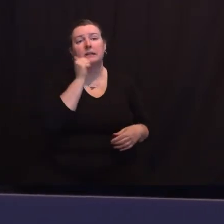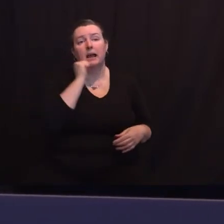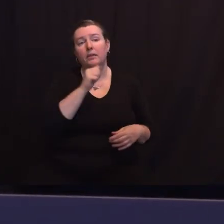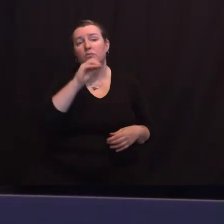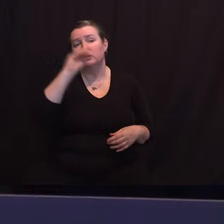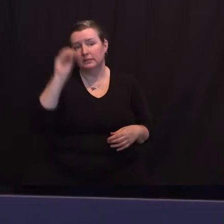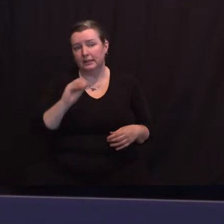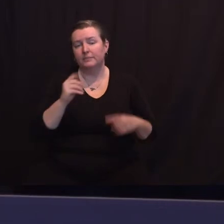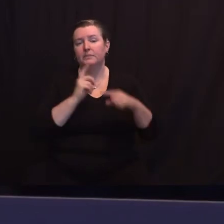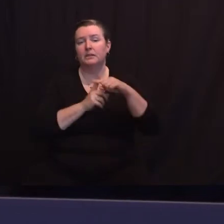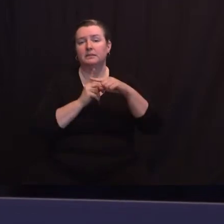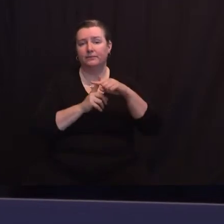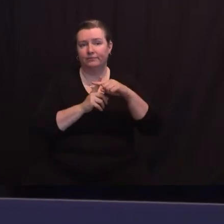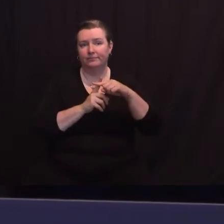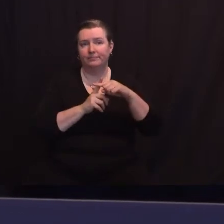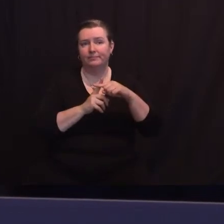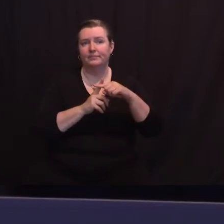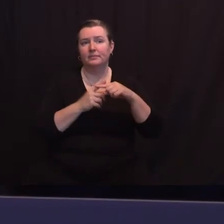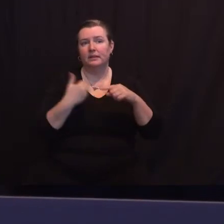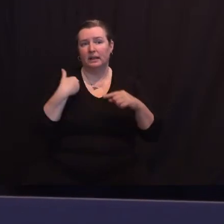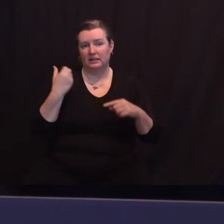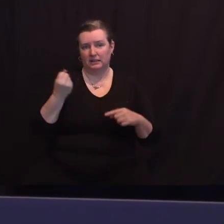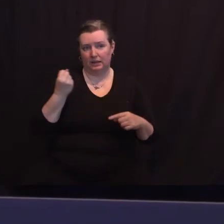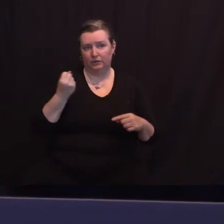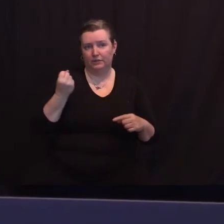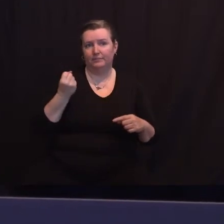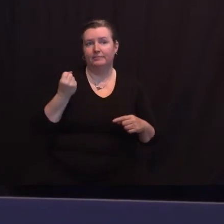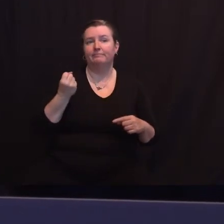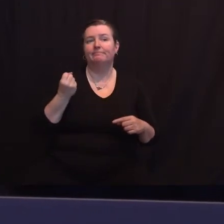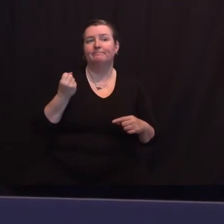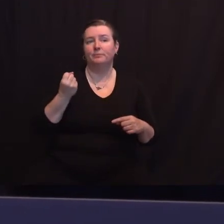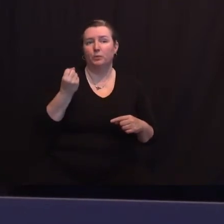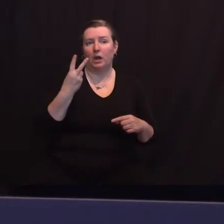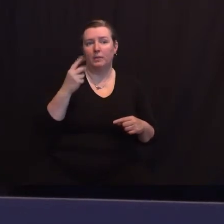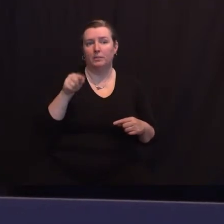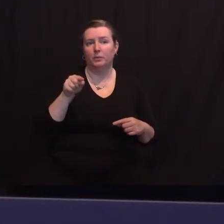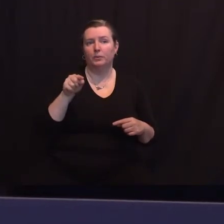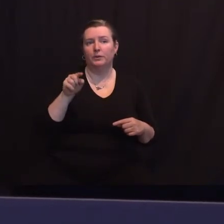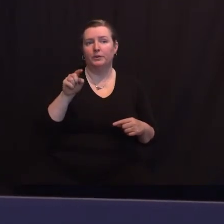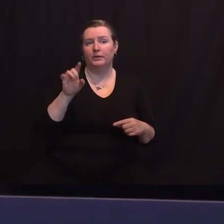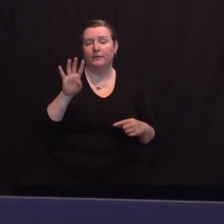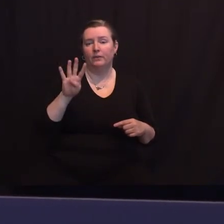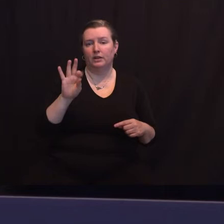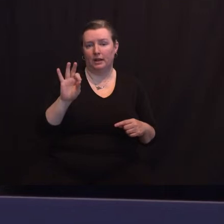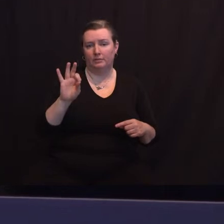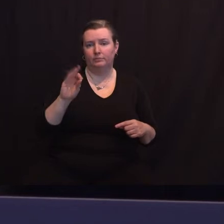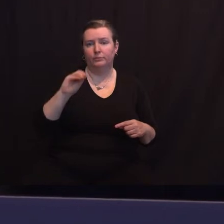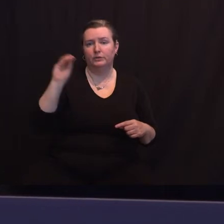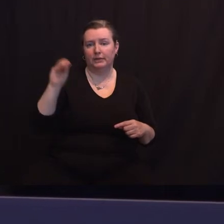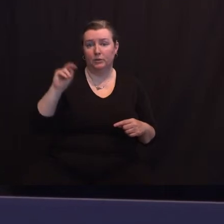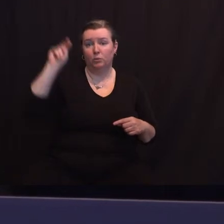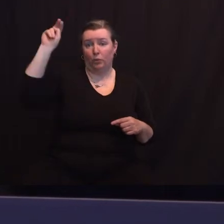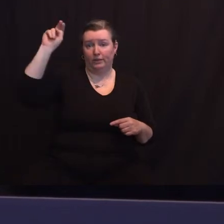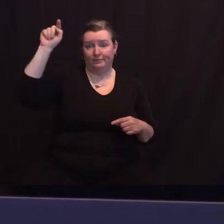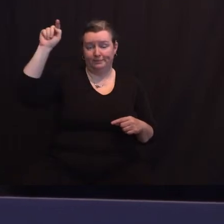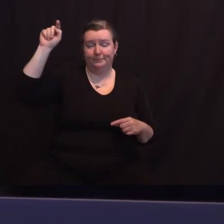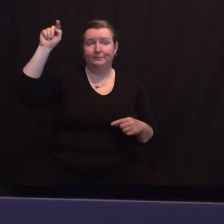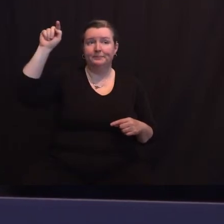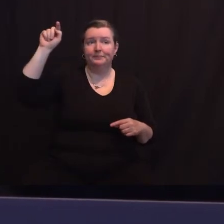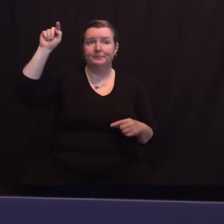Saturday, March 20th, as reported in New Jersey, is 12.49. The northern part of the state